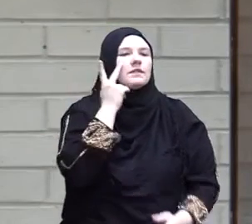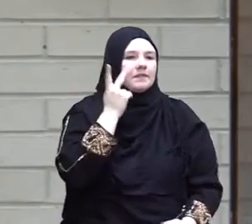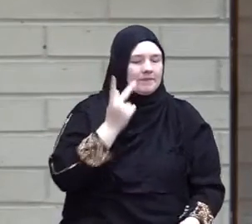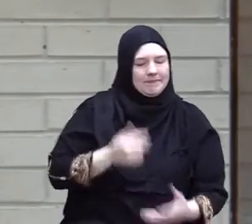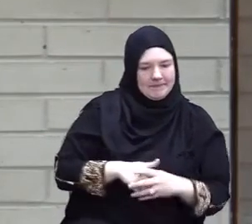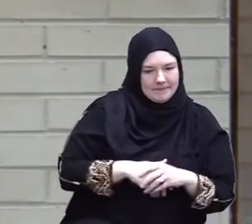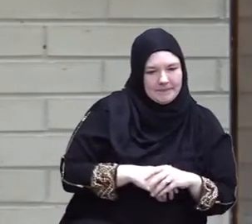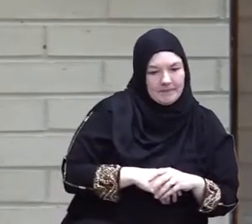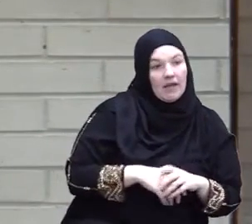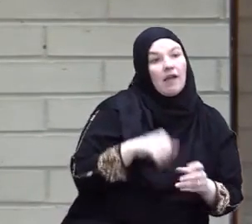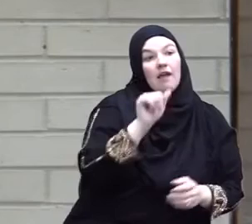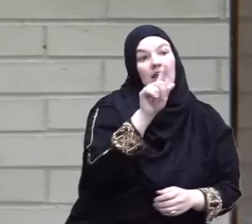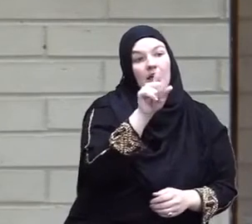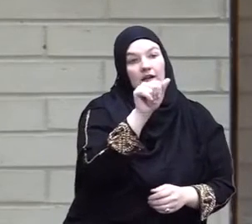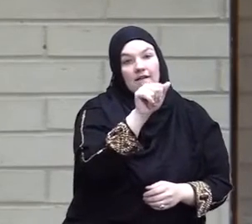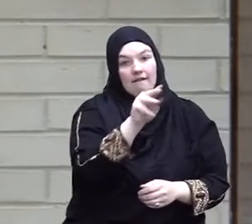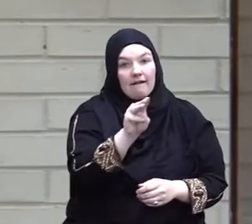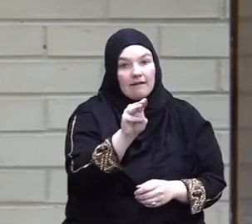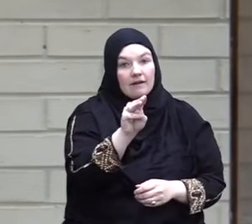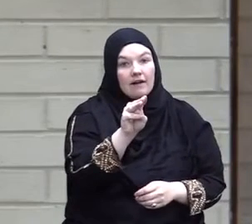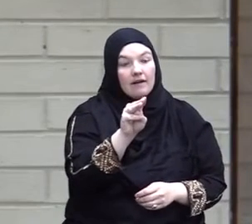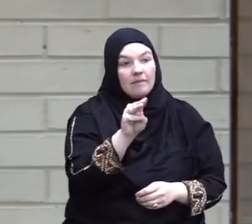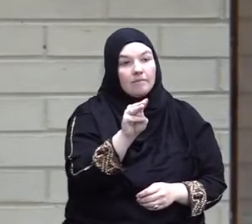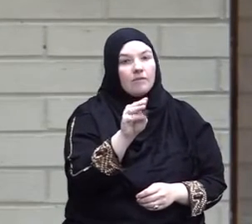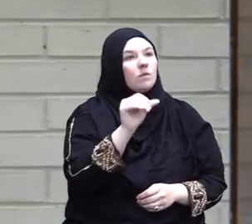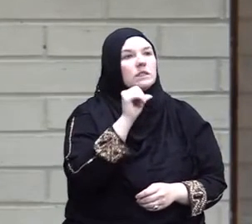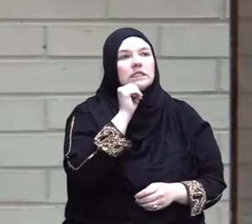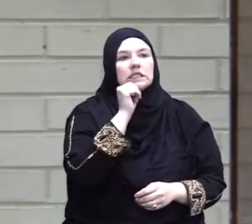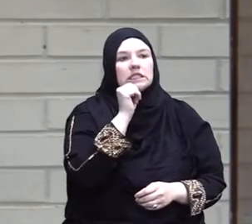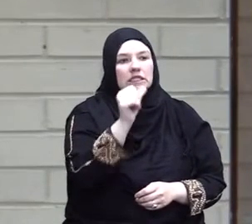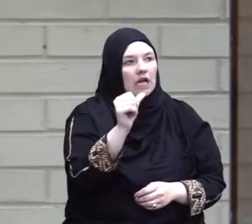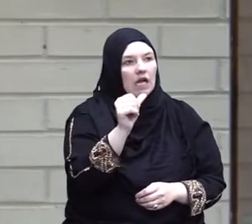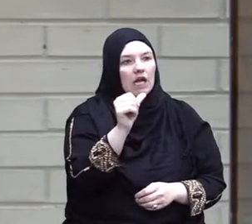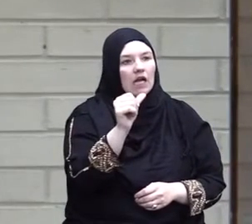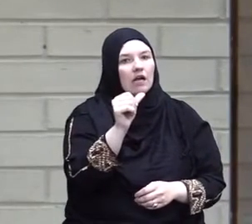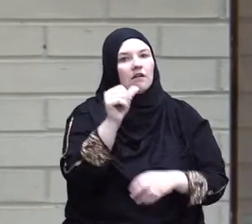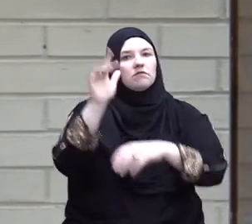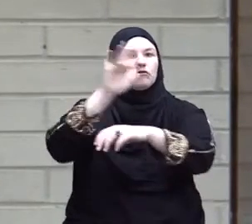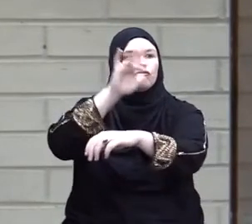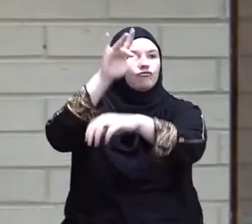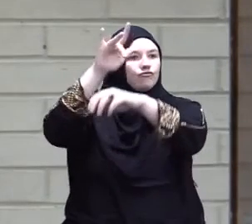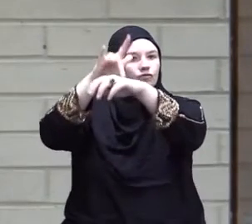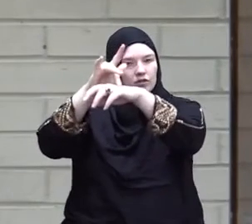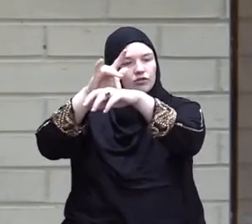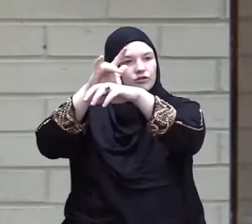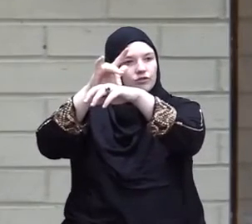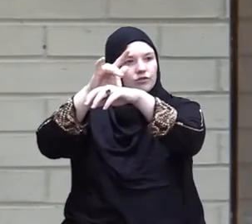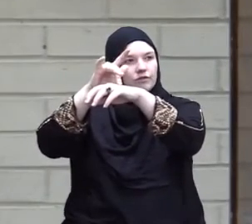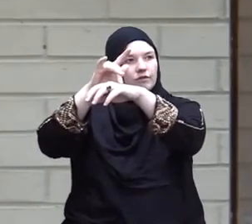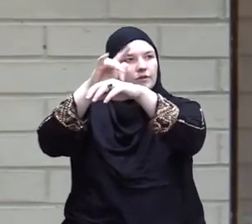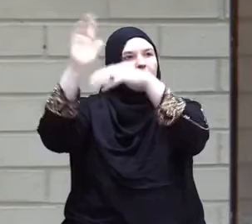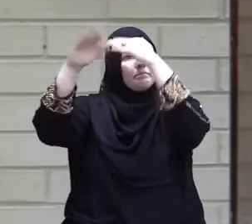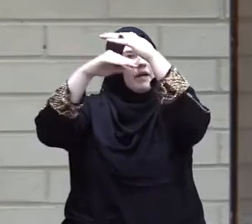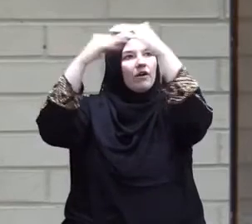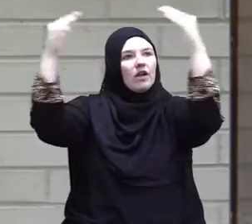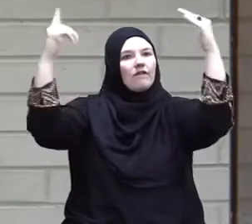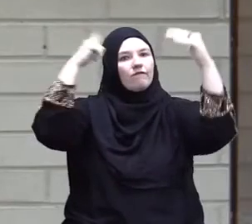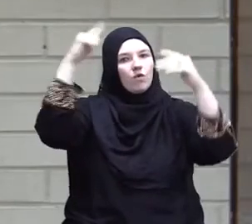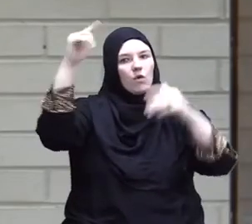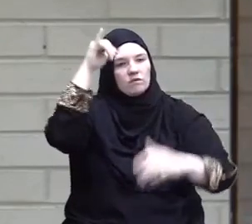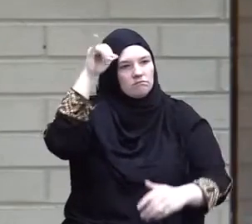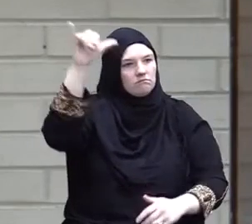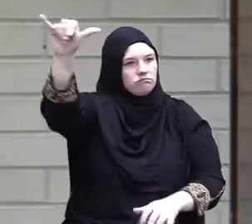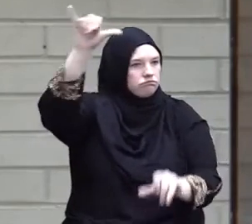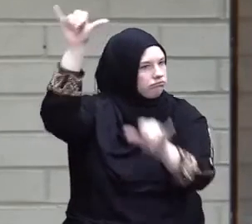fact that Adam was not entered into paradise for